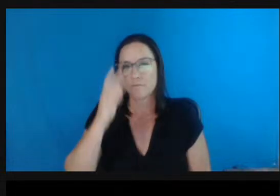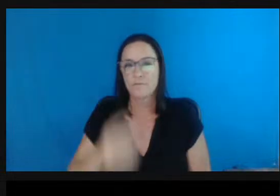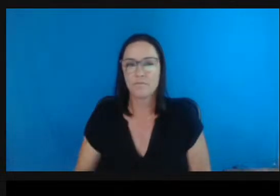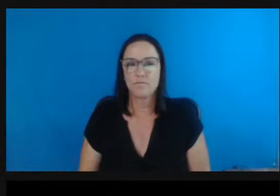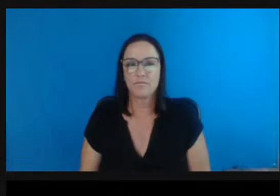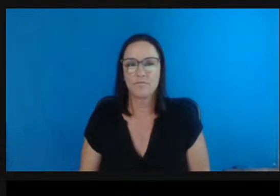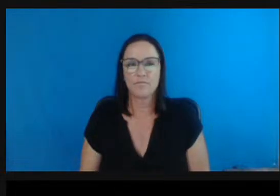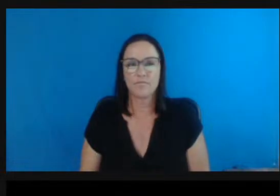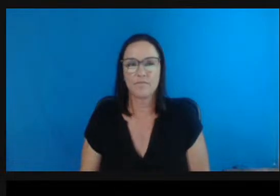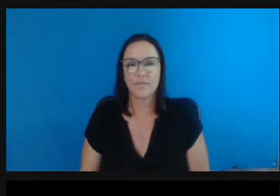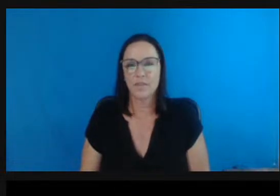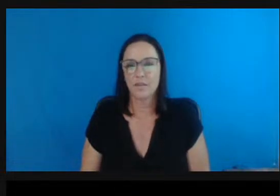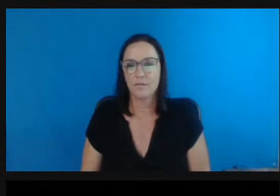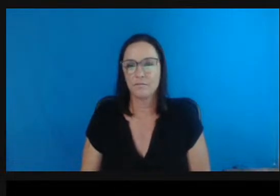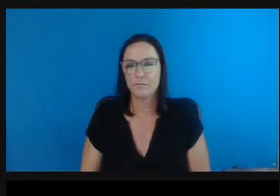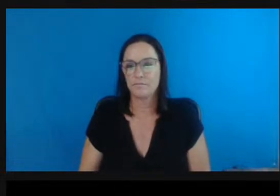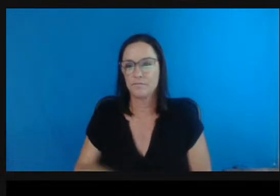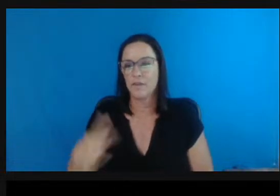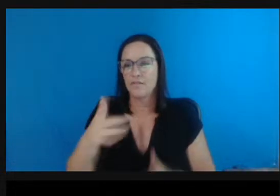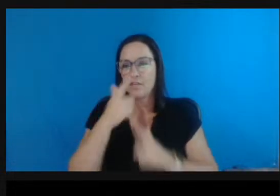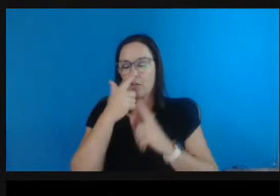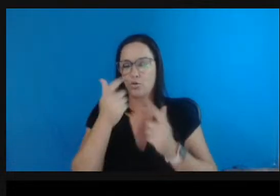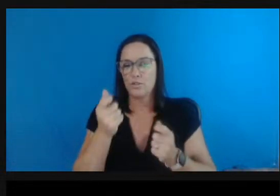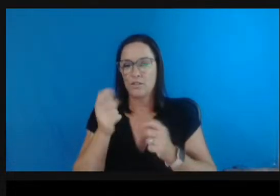Got an interesting view.